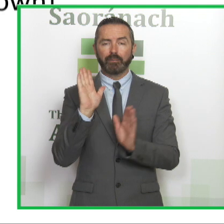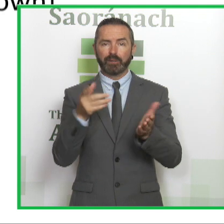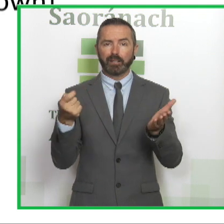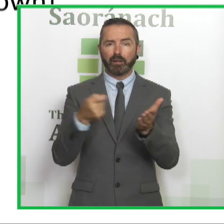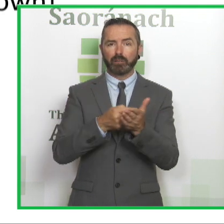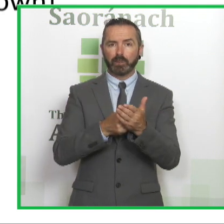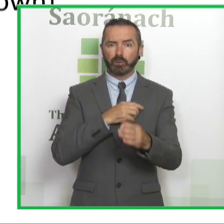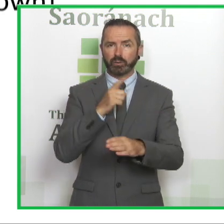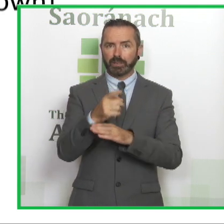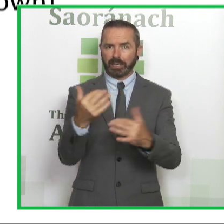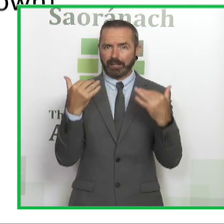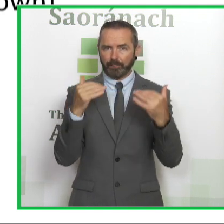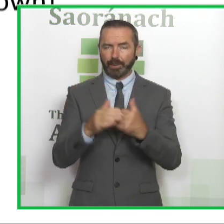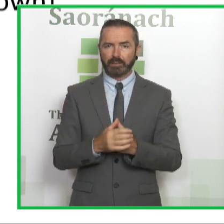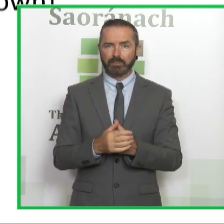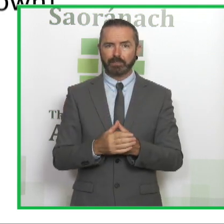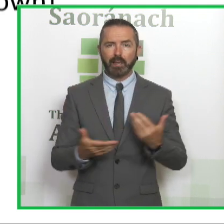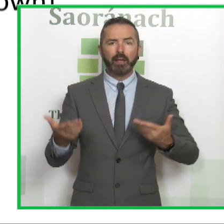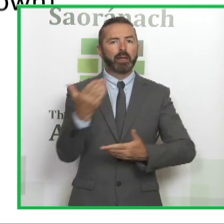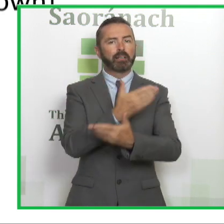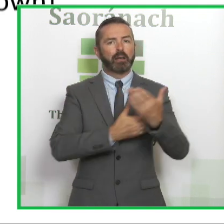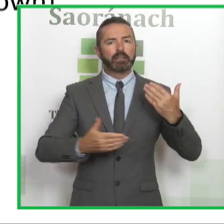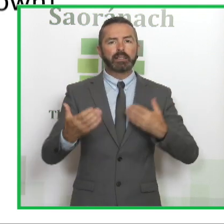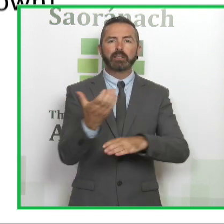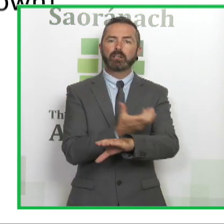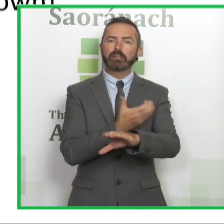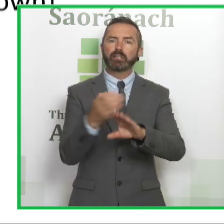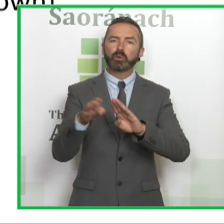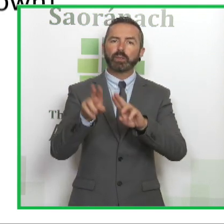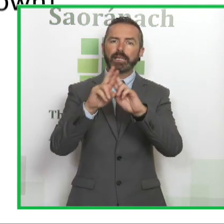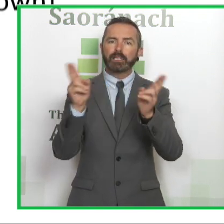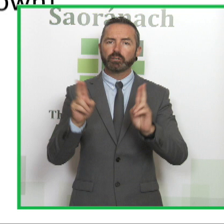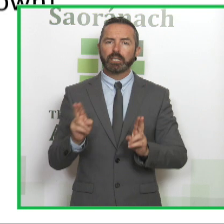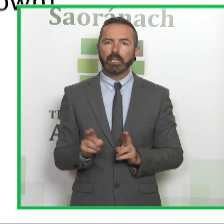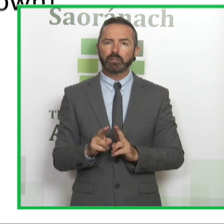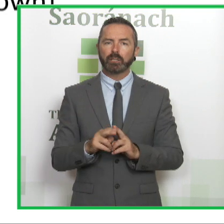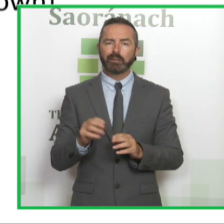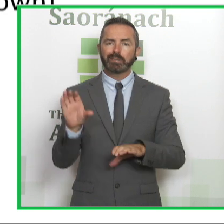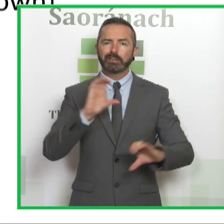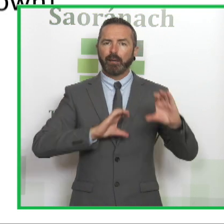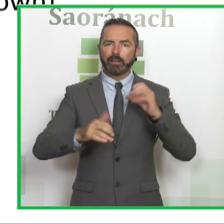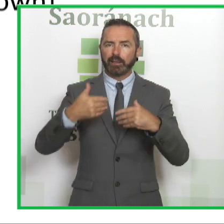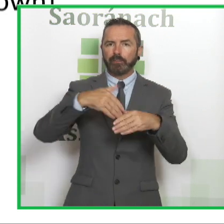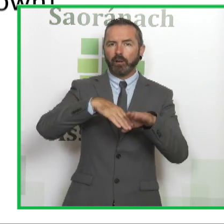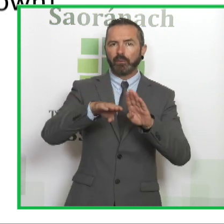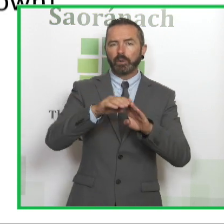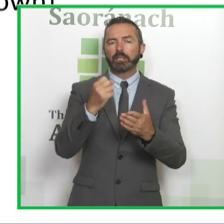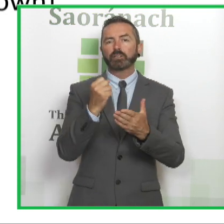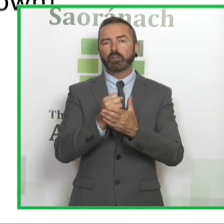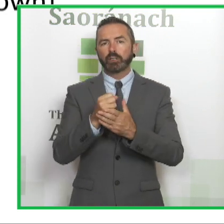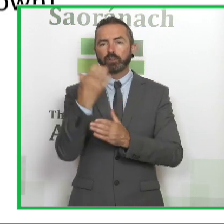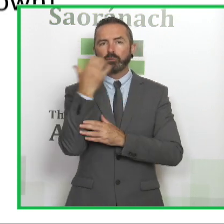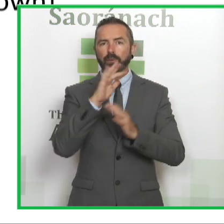now, consultations on an ongoing basis with international scientists involved in studying criminal